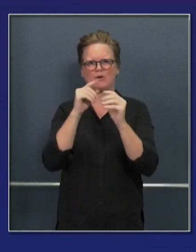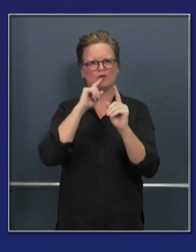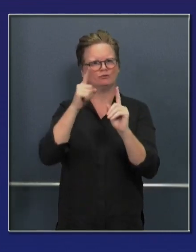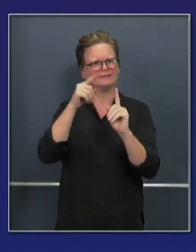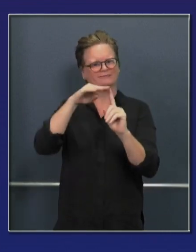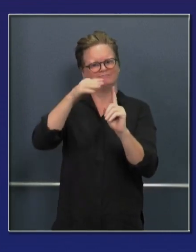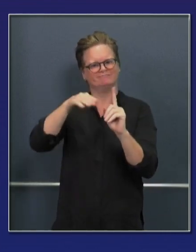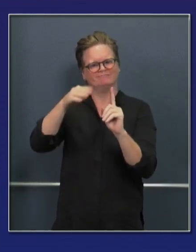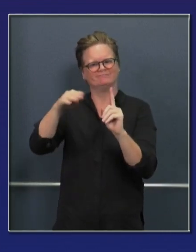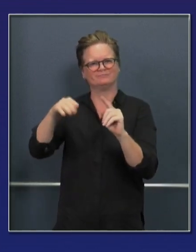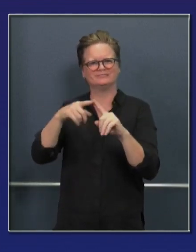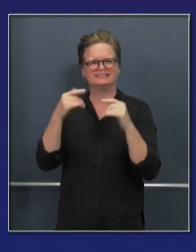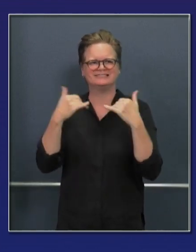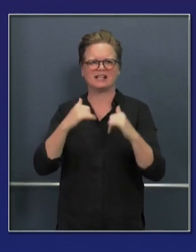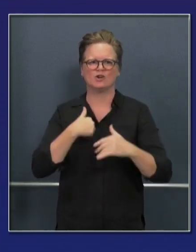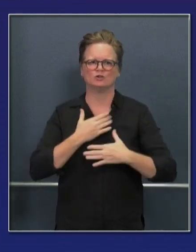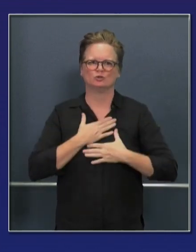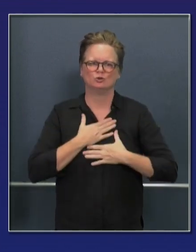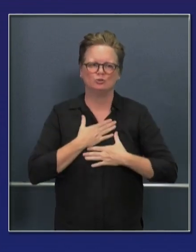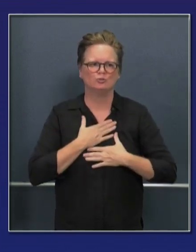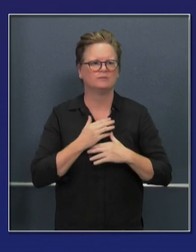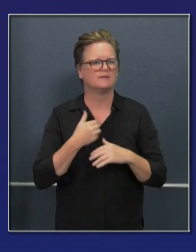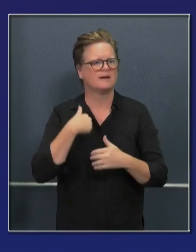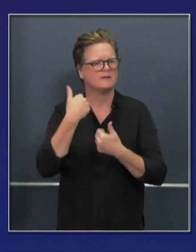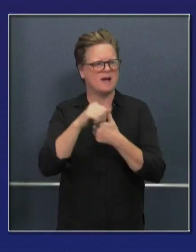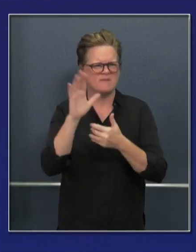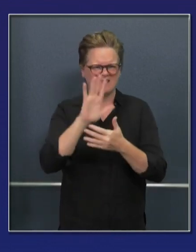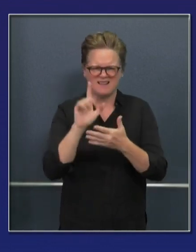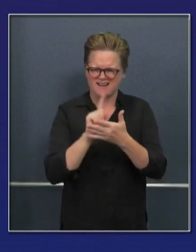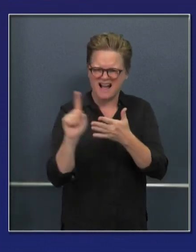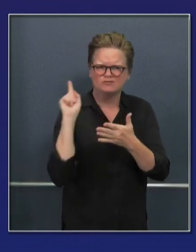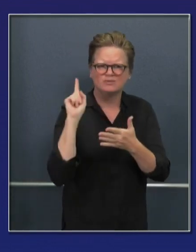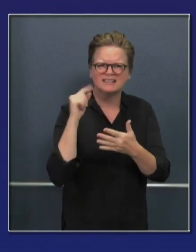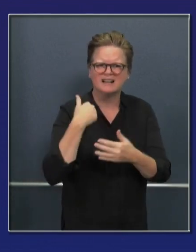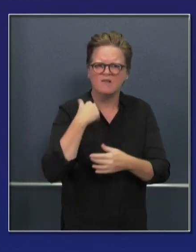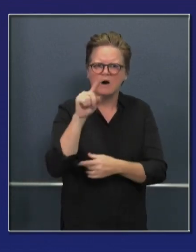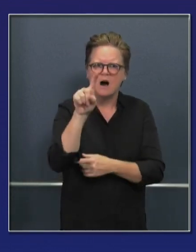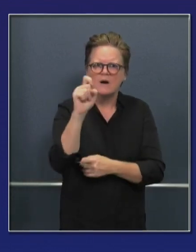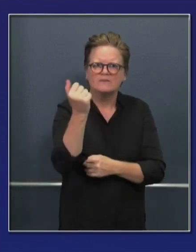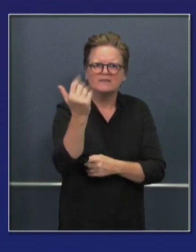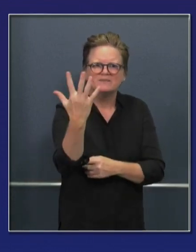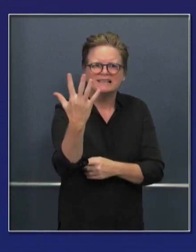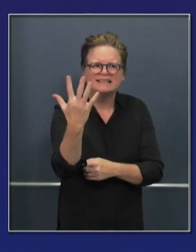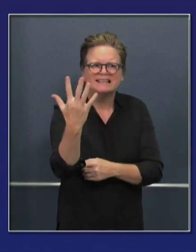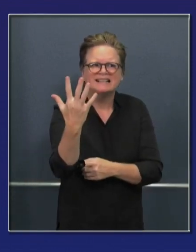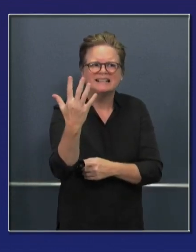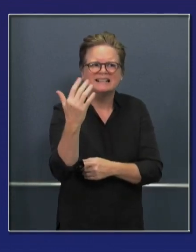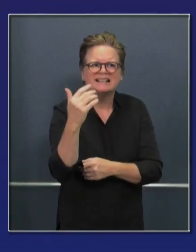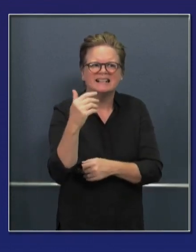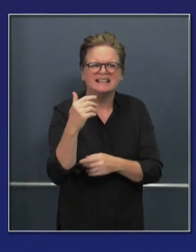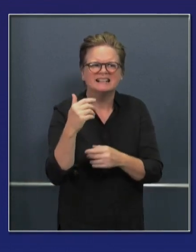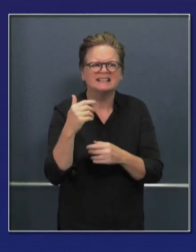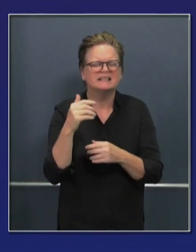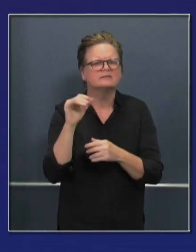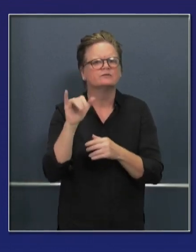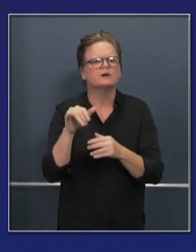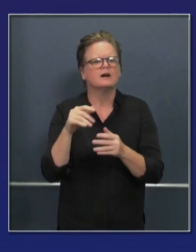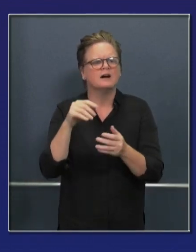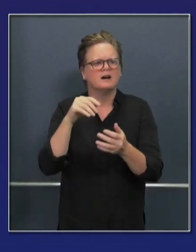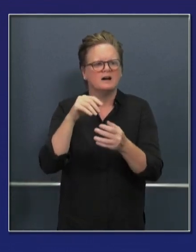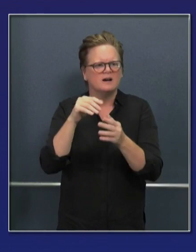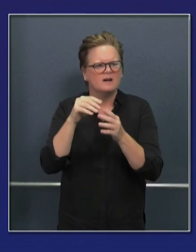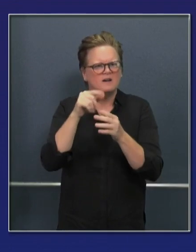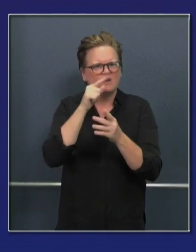of 115 a number of weeks back. So this remains an area of obviously deep concern,